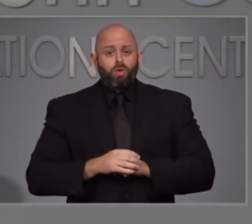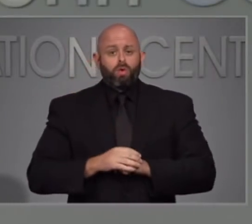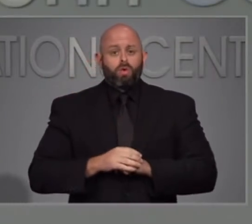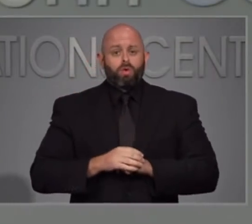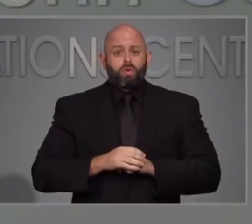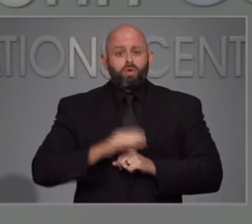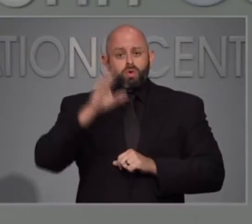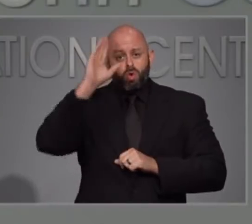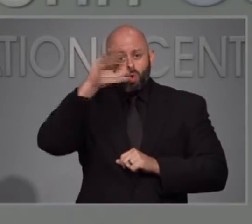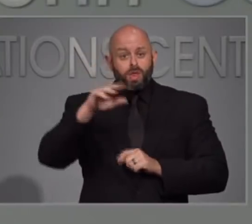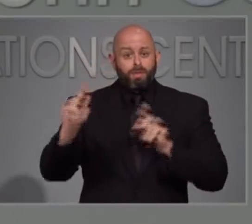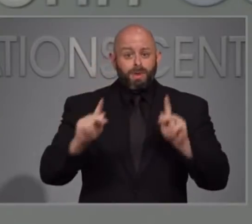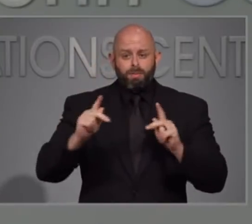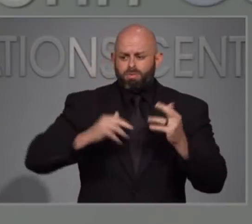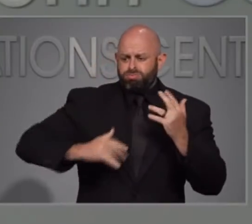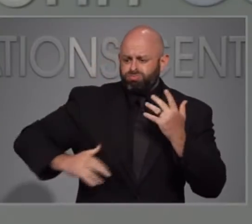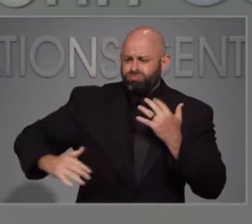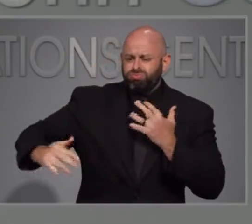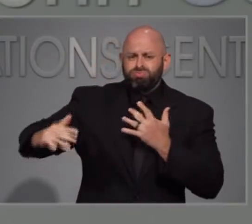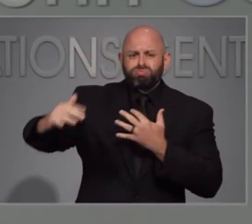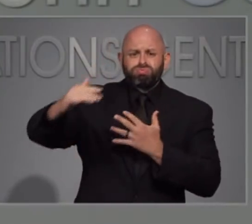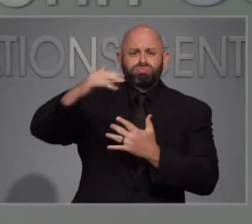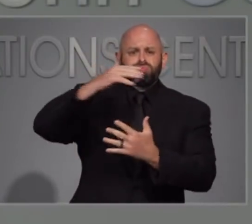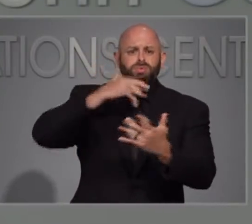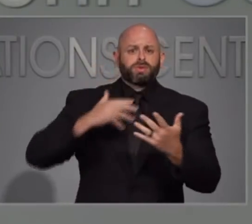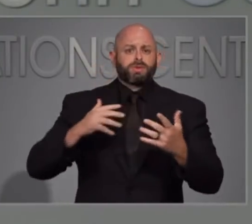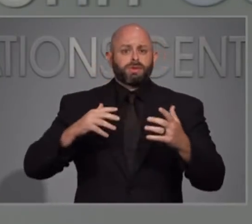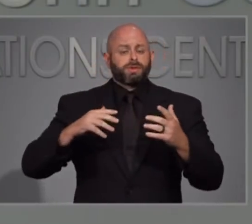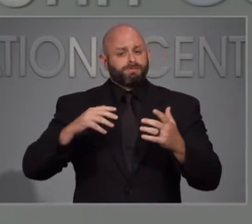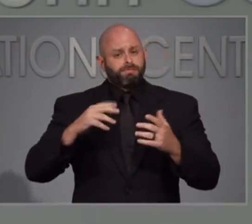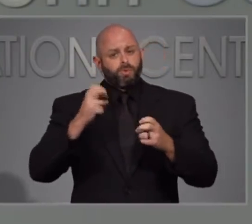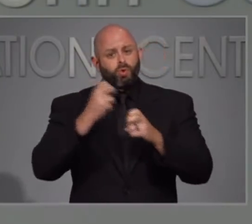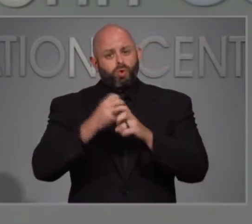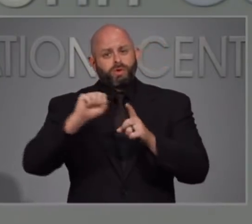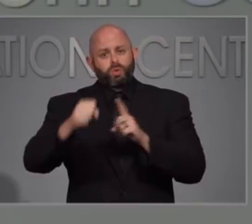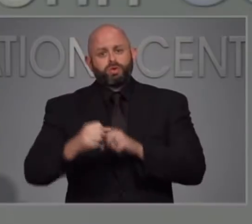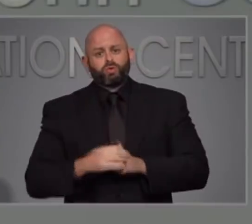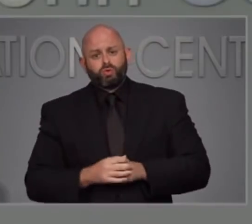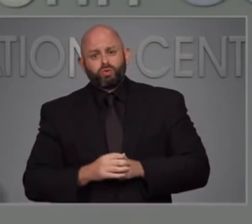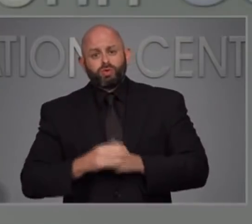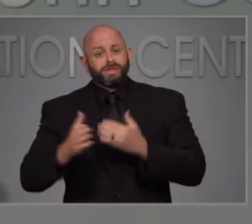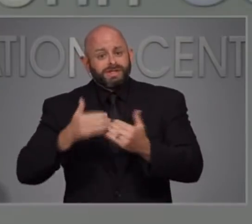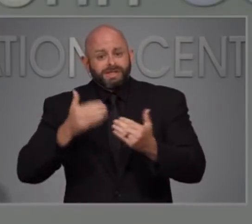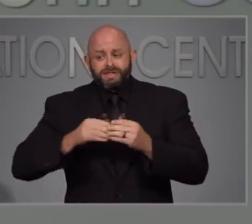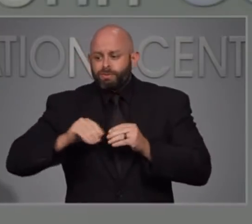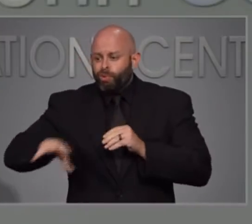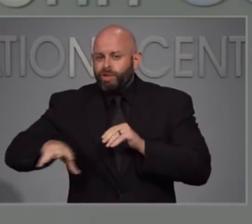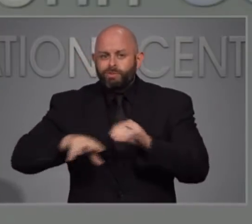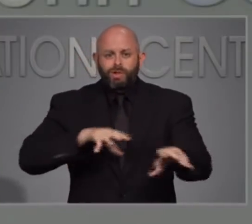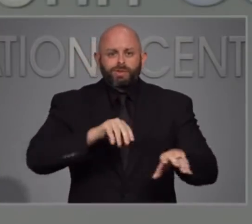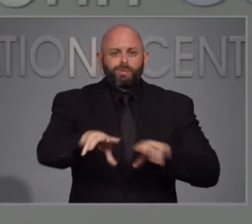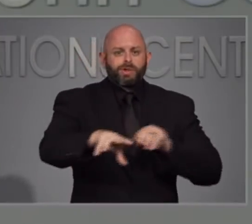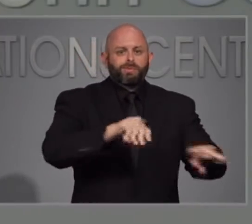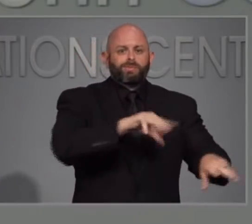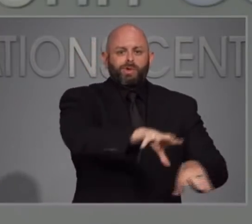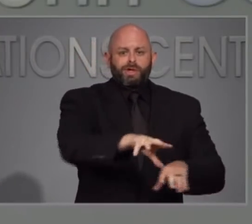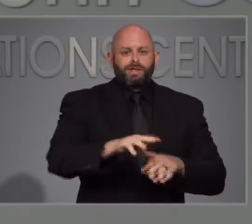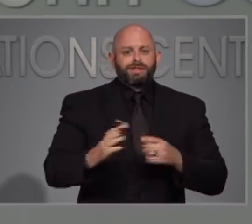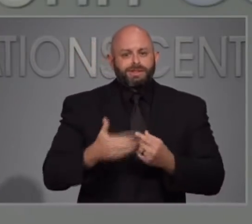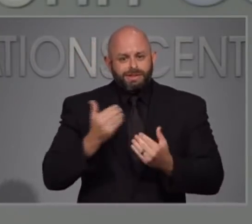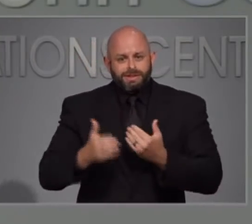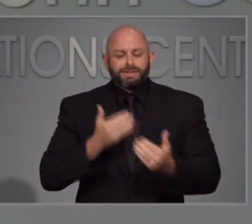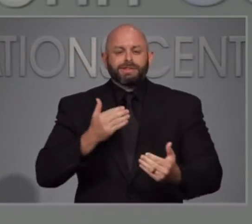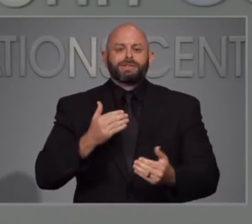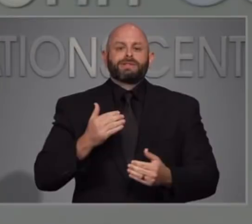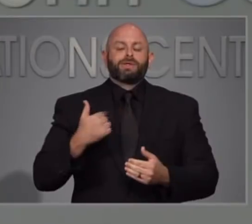in these mass gatherings, that it can be a very difficult situation and easier to spread the virus. So we're